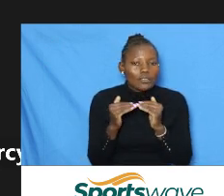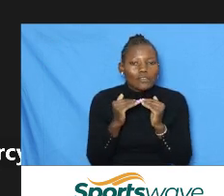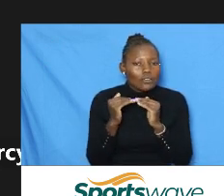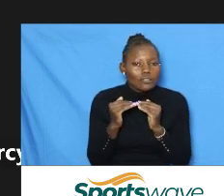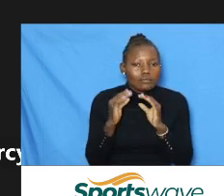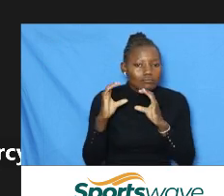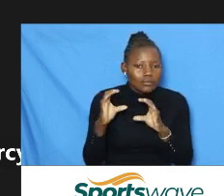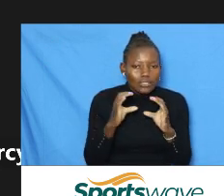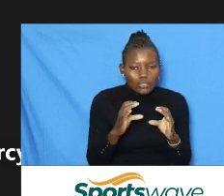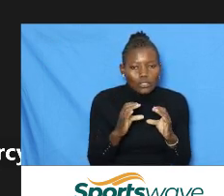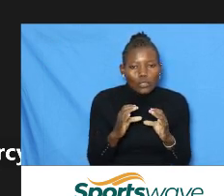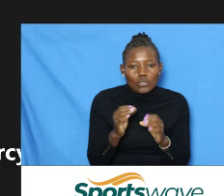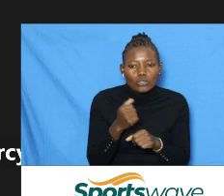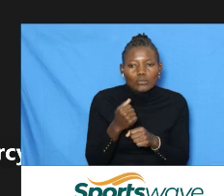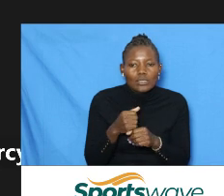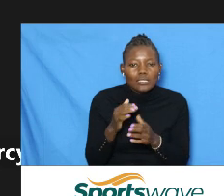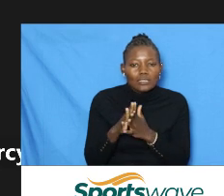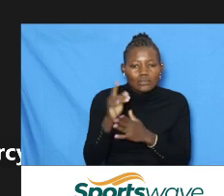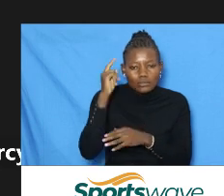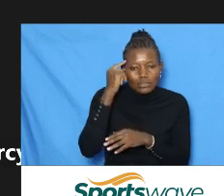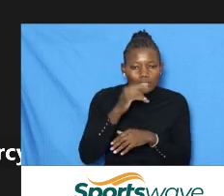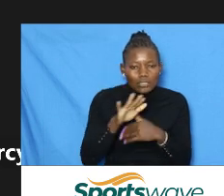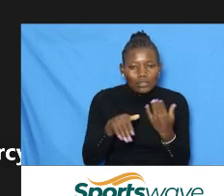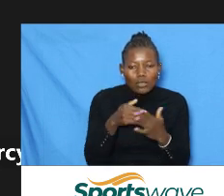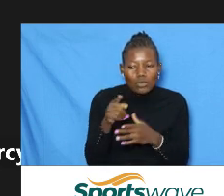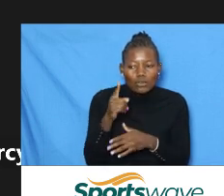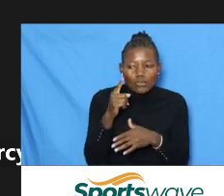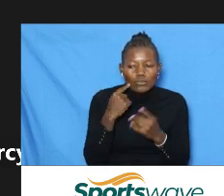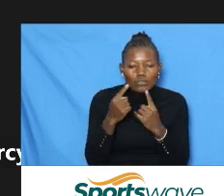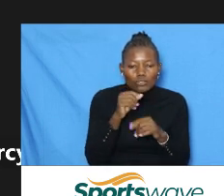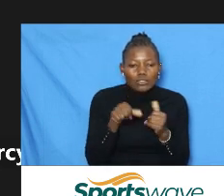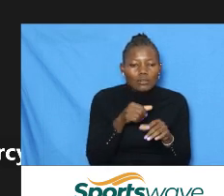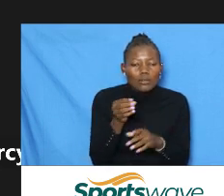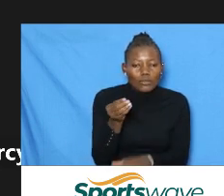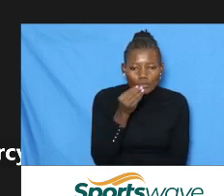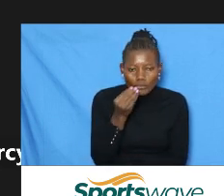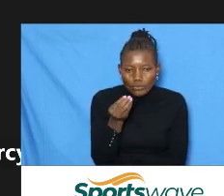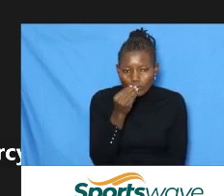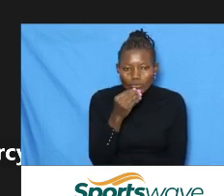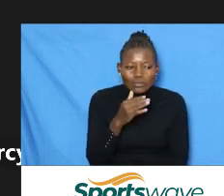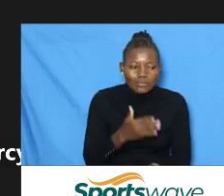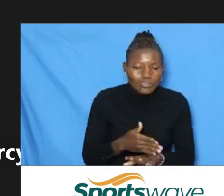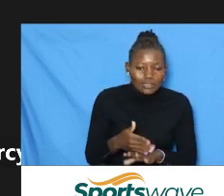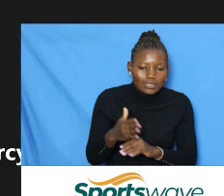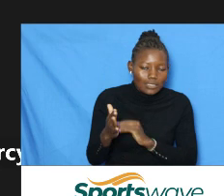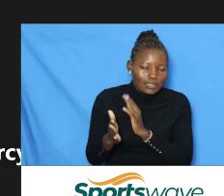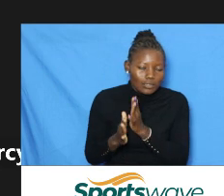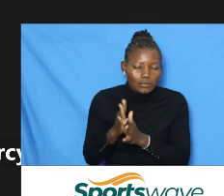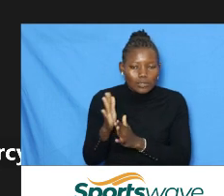the coach is made to assume all these roles that we have talked about: nutrition, injury